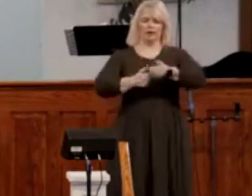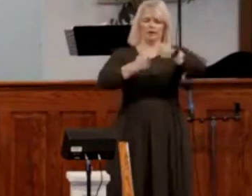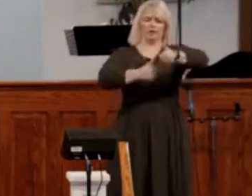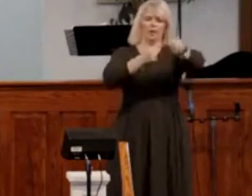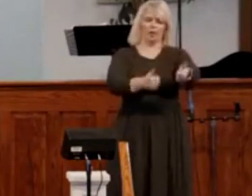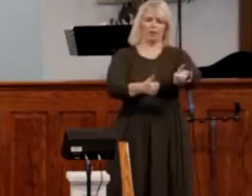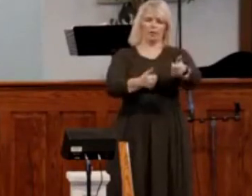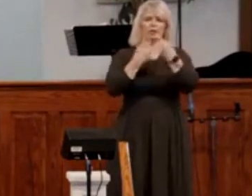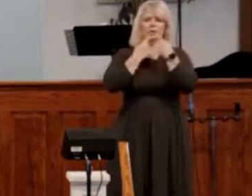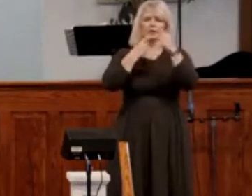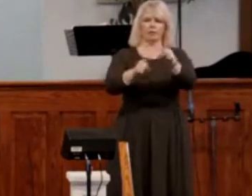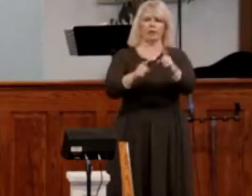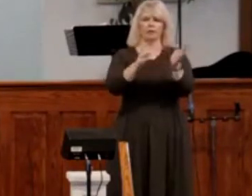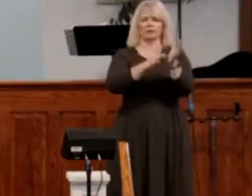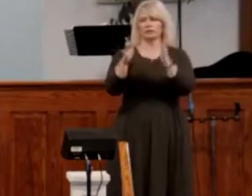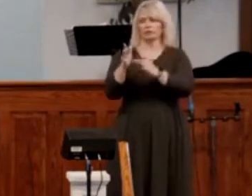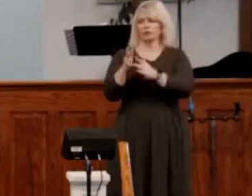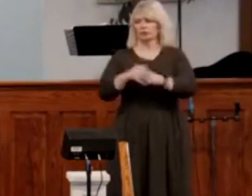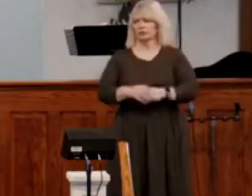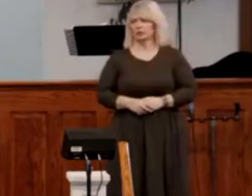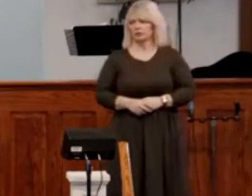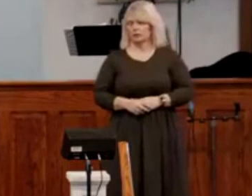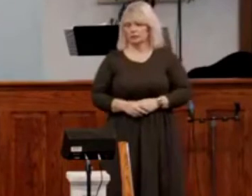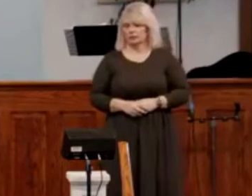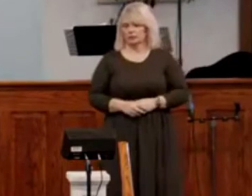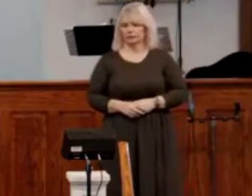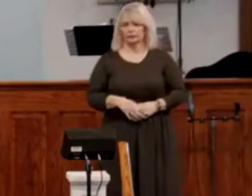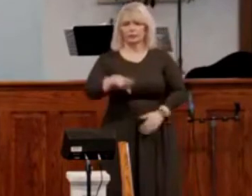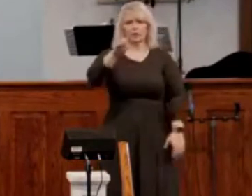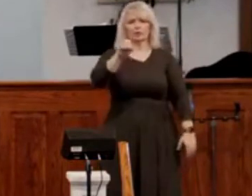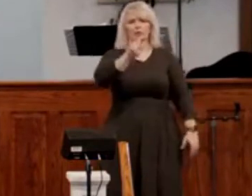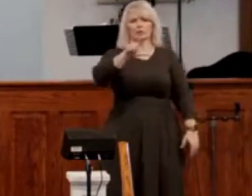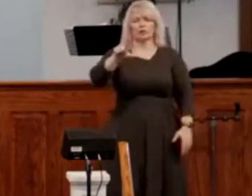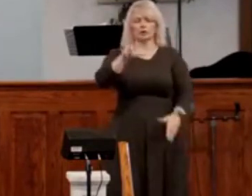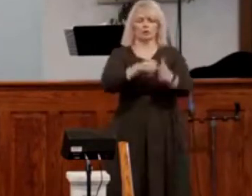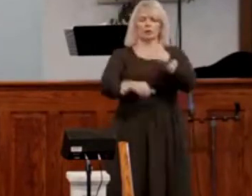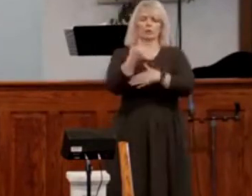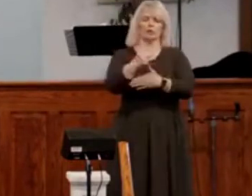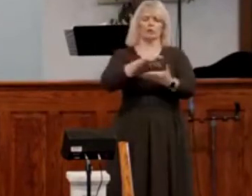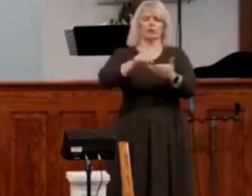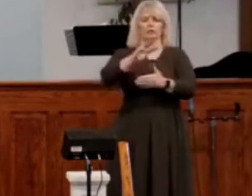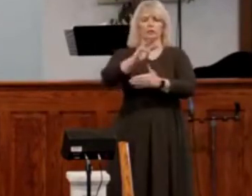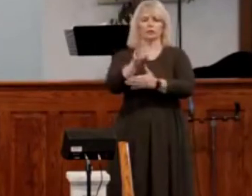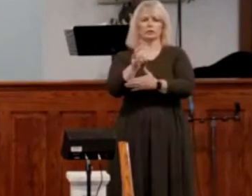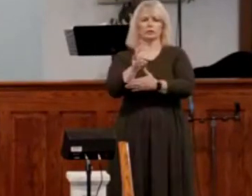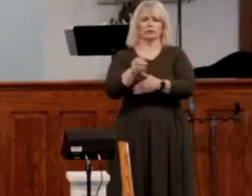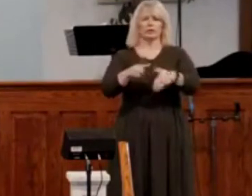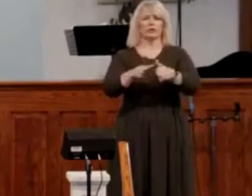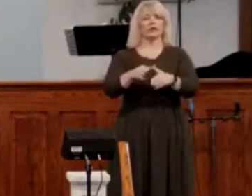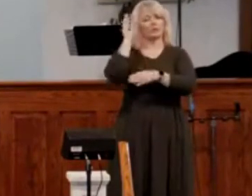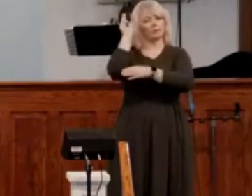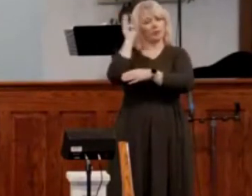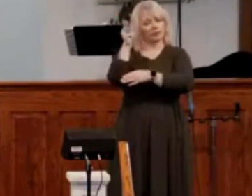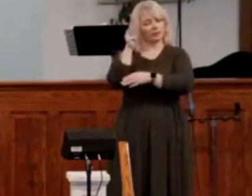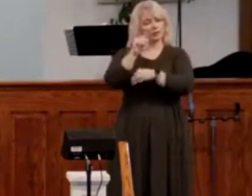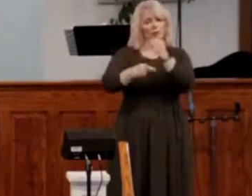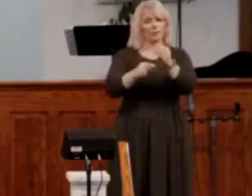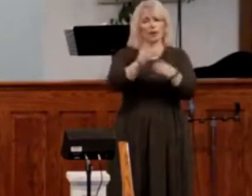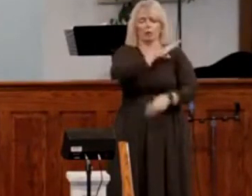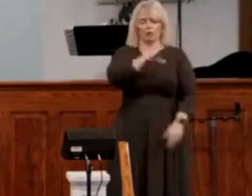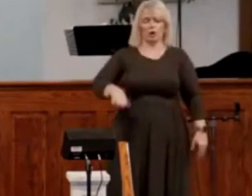the commands of Jesus. Colossians 3:16 says that we need to let the message about Christ in its